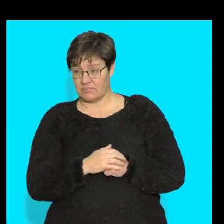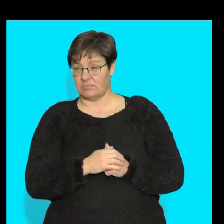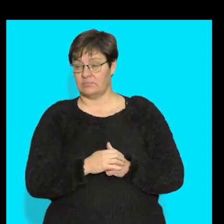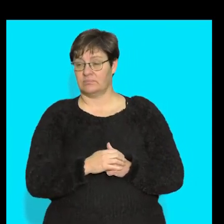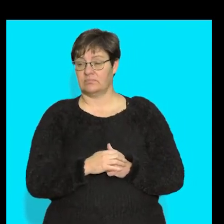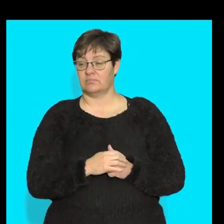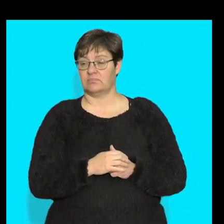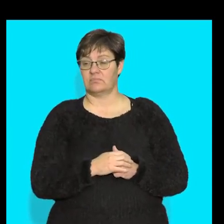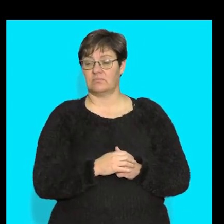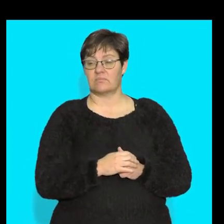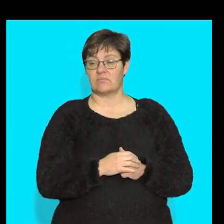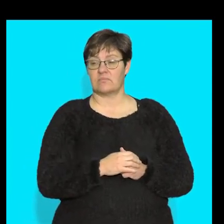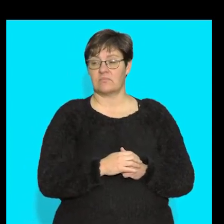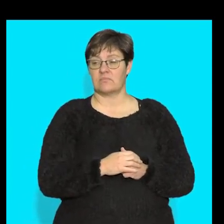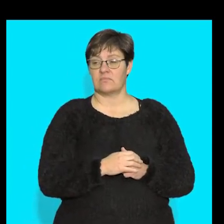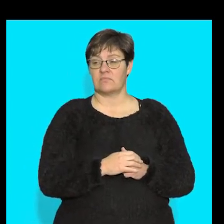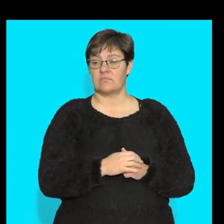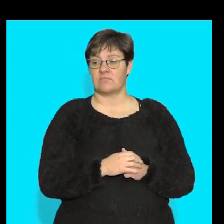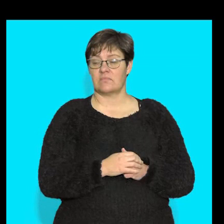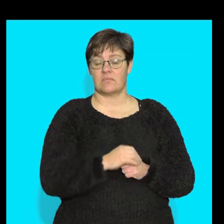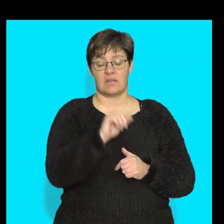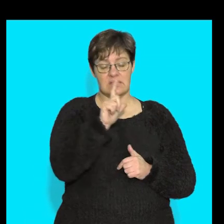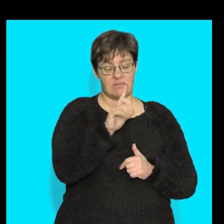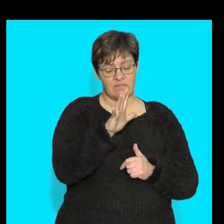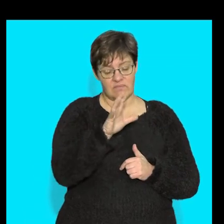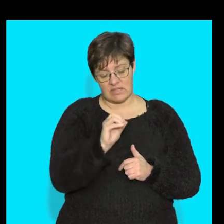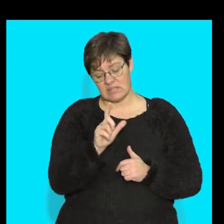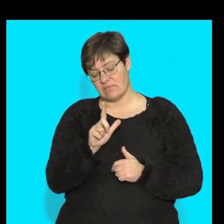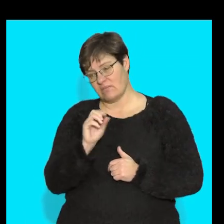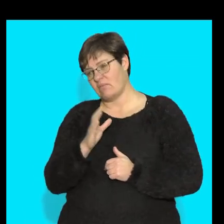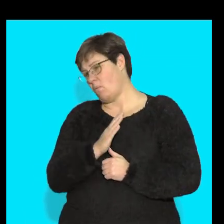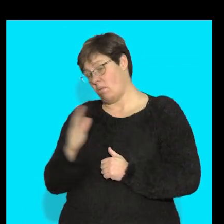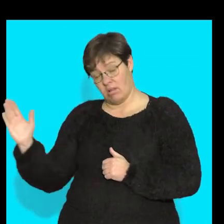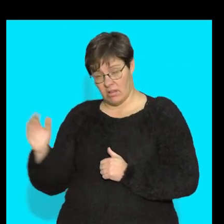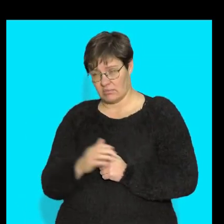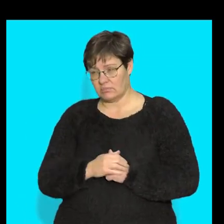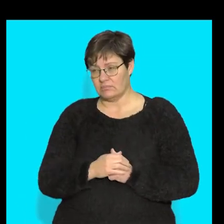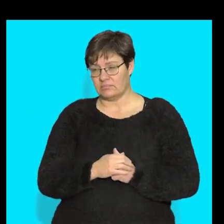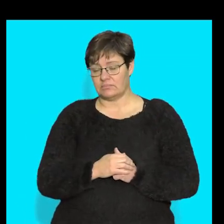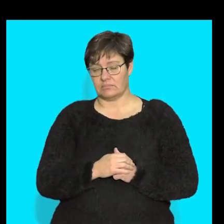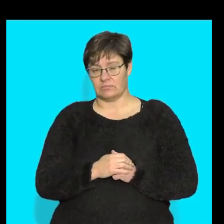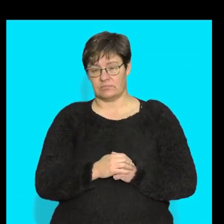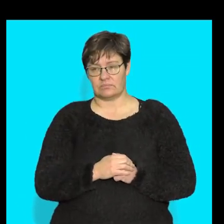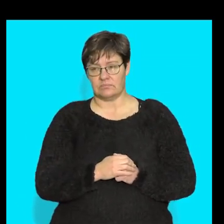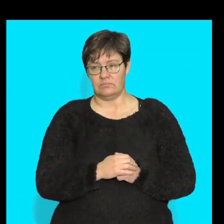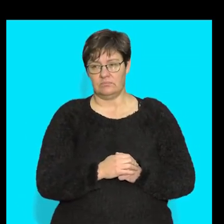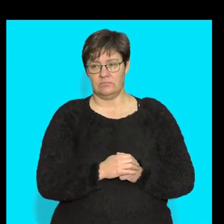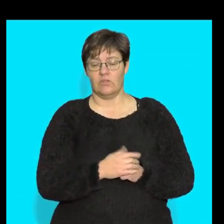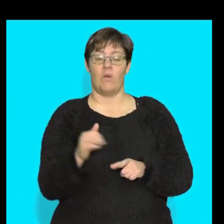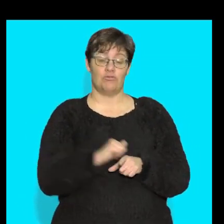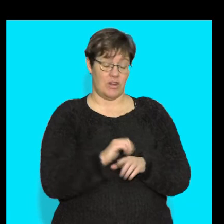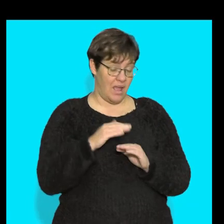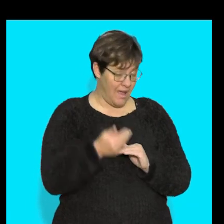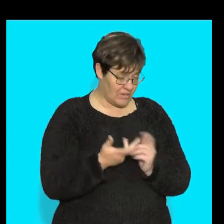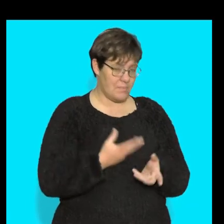This one will also have 750. All of them will just have 750 after training. Why? Because